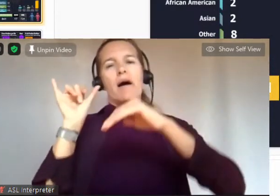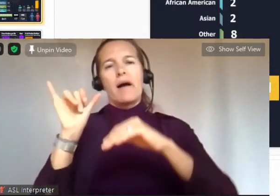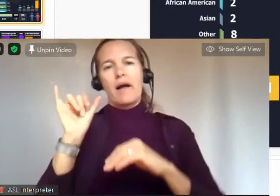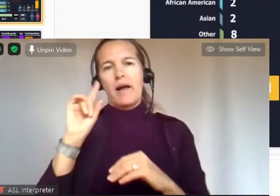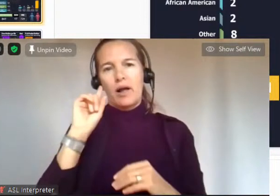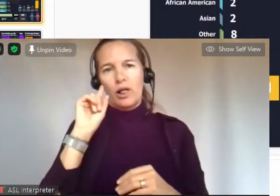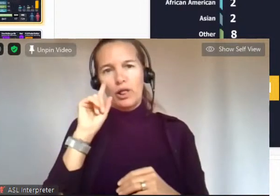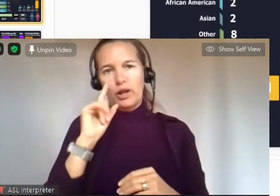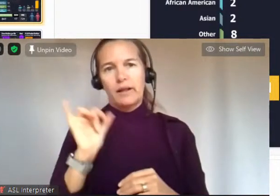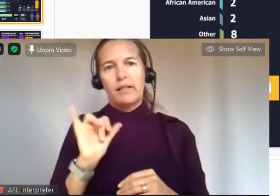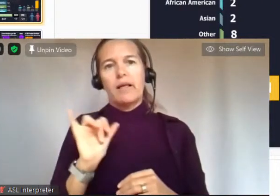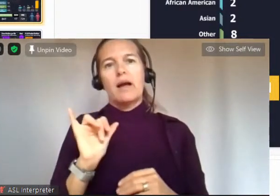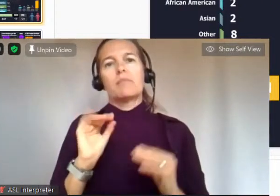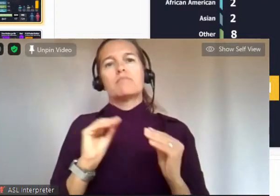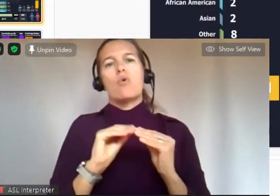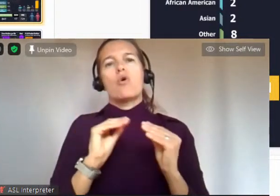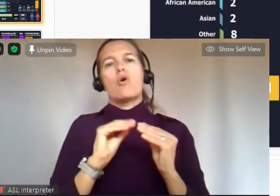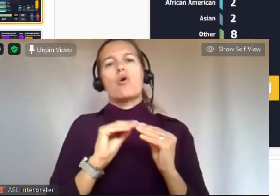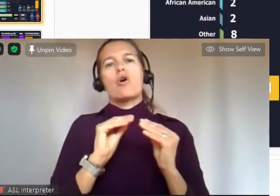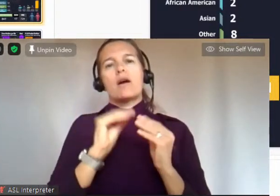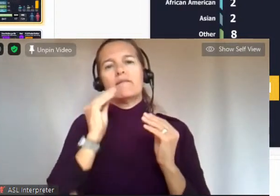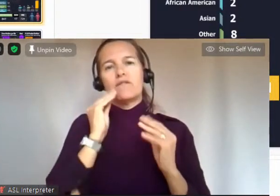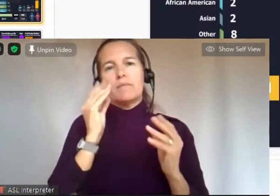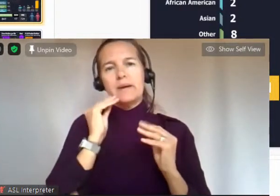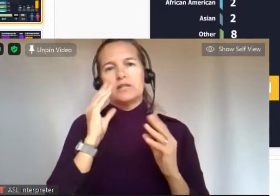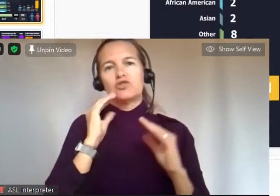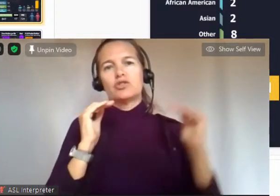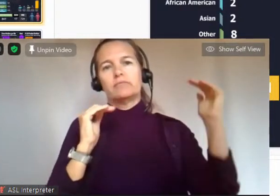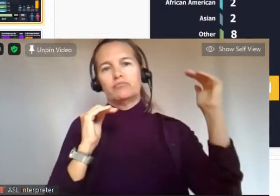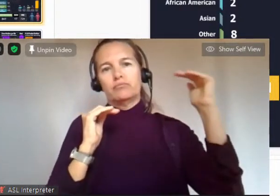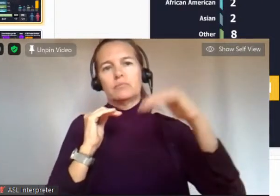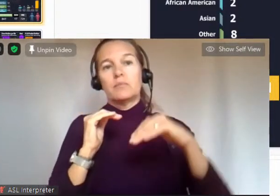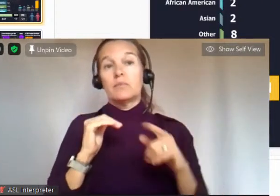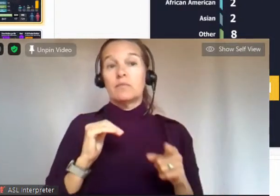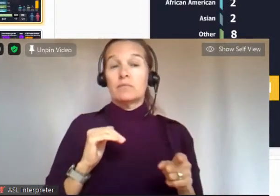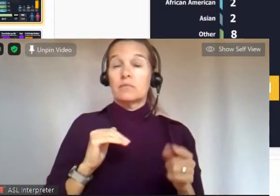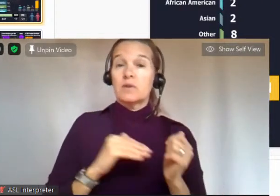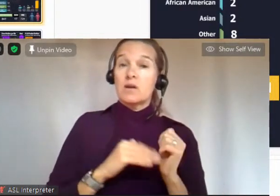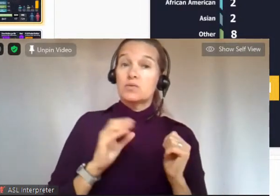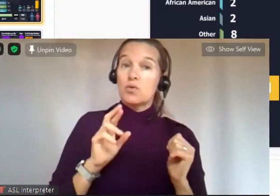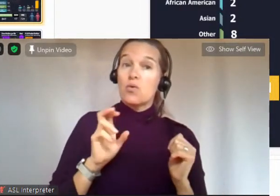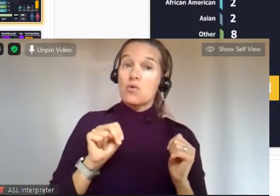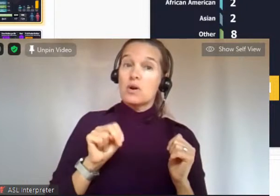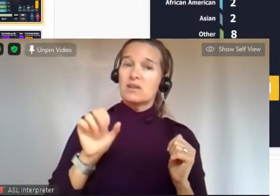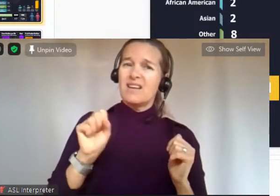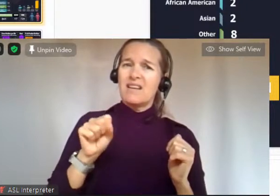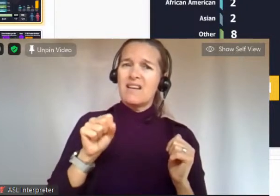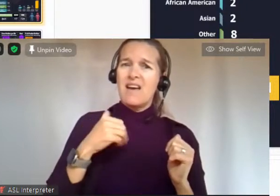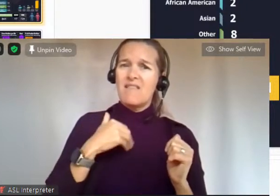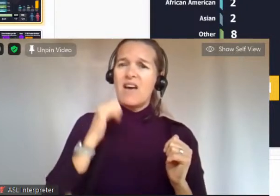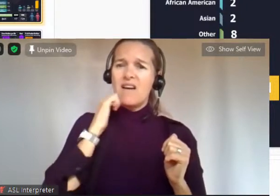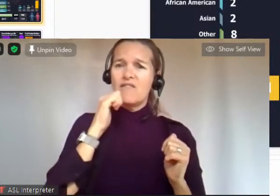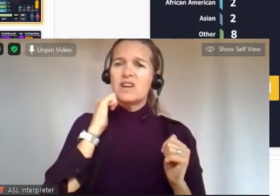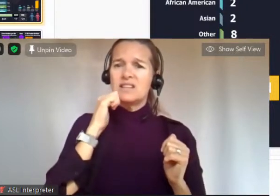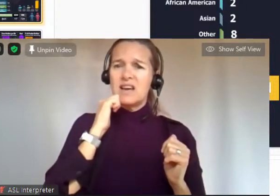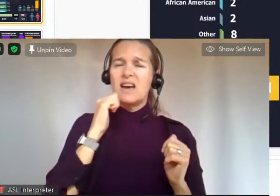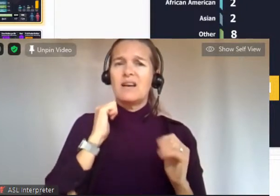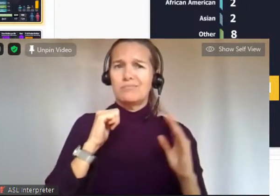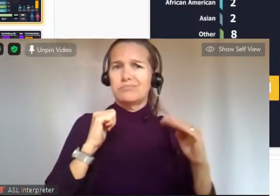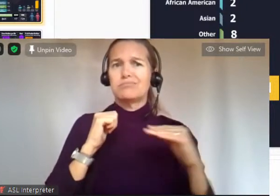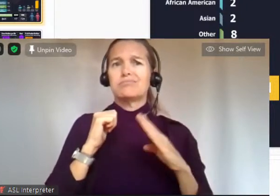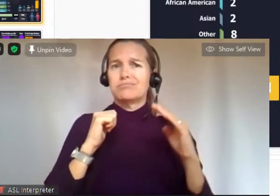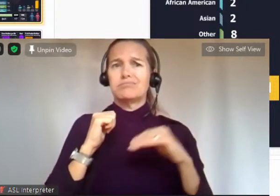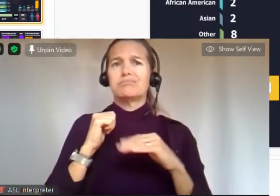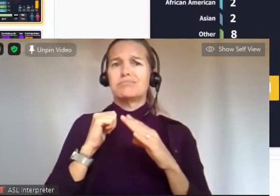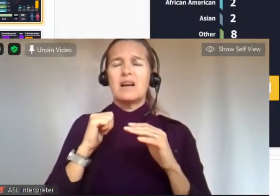So it's showing more fluctuation. But there is the day-to-day fluctuation. Clearly, our death rate has